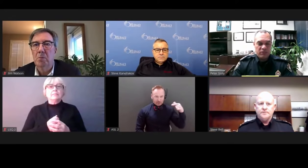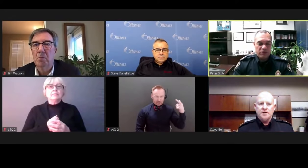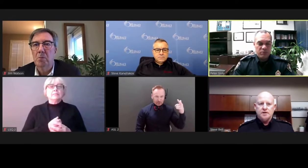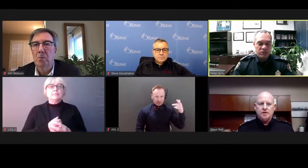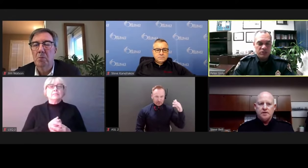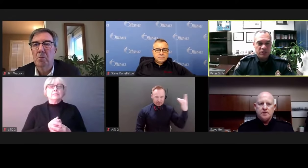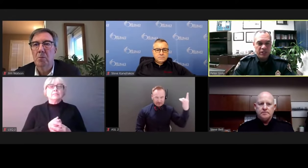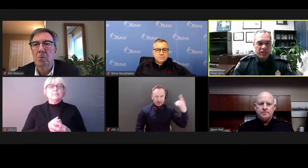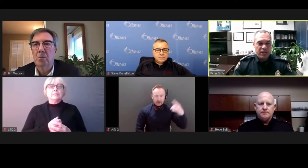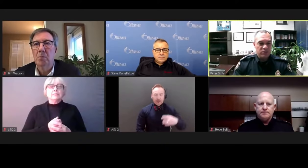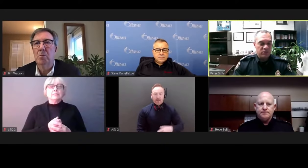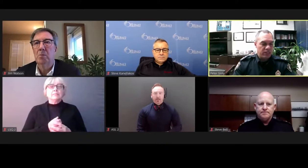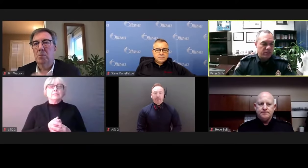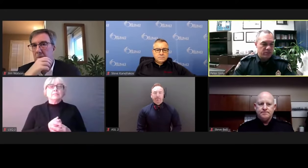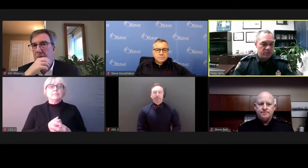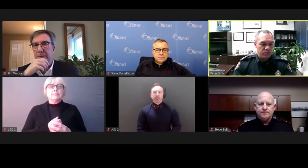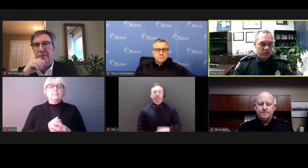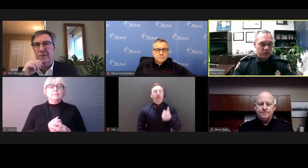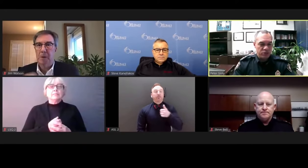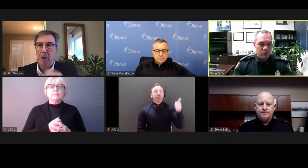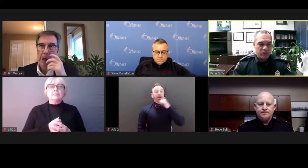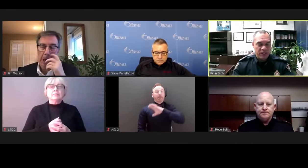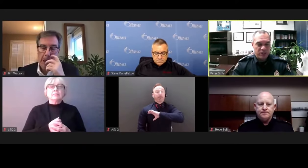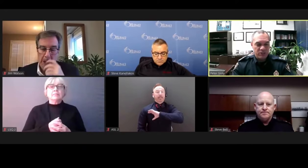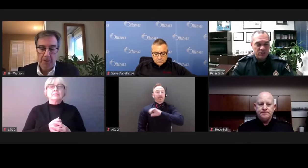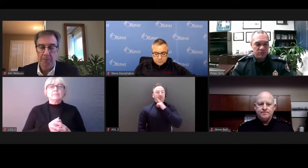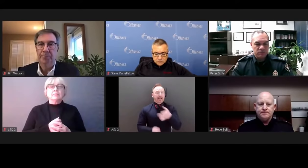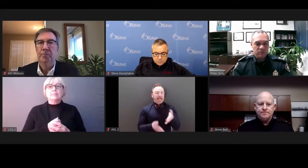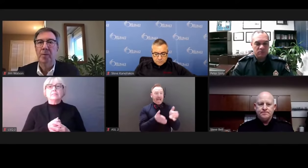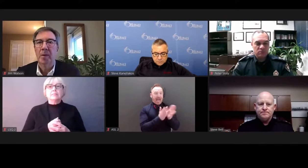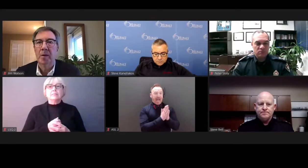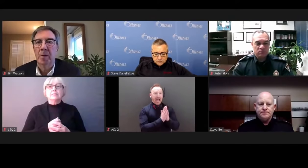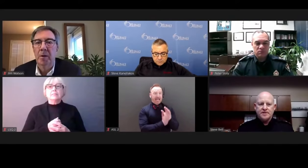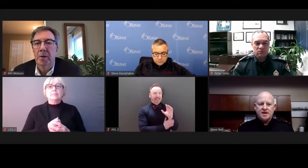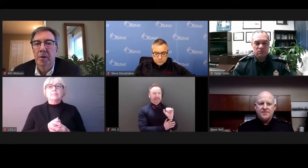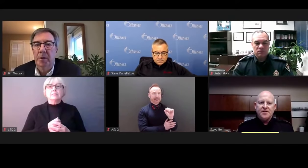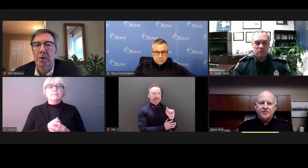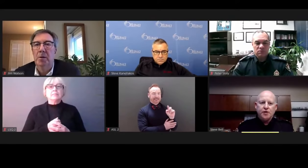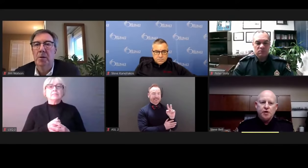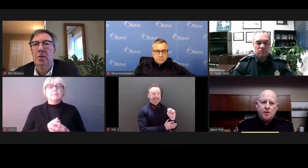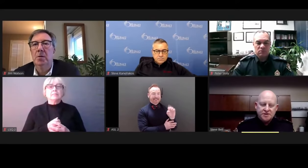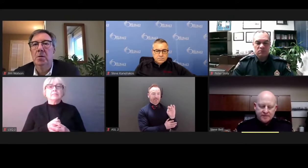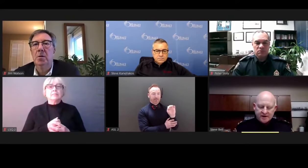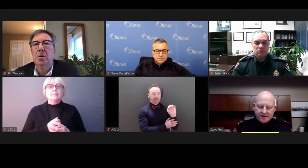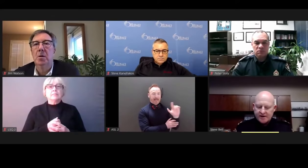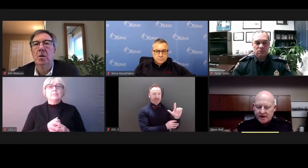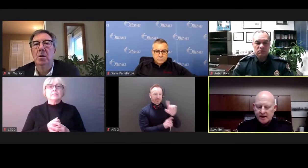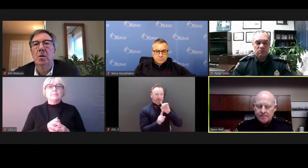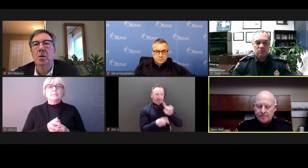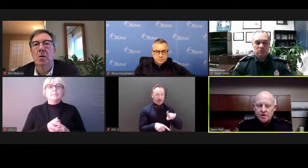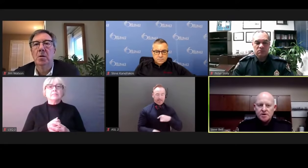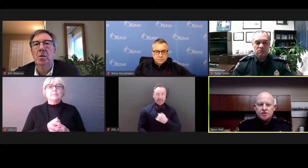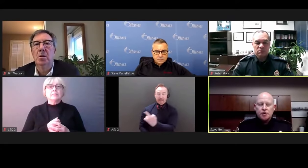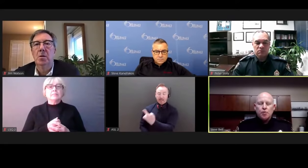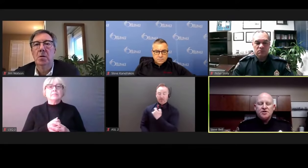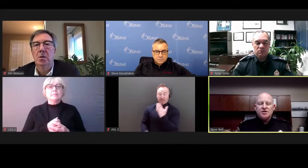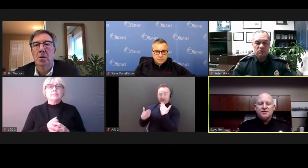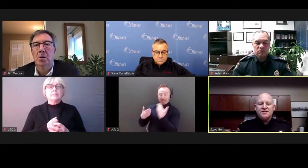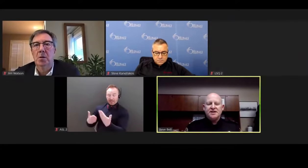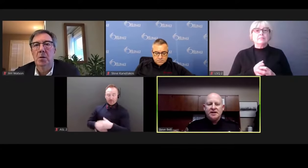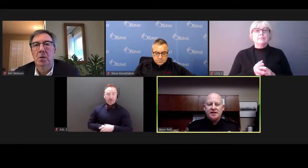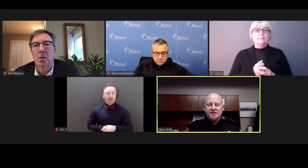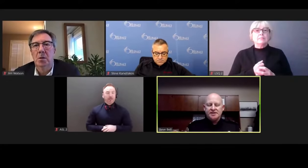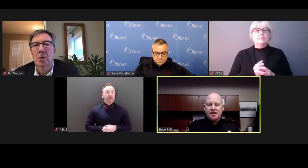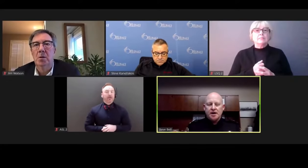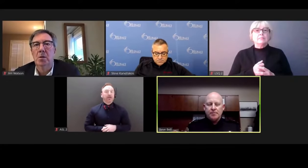Thank you very much. I'm going to ask Steve Bell to respond to that question. Thank you for your question, Melanie. So what you've